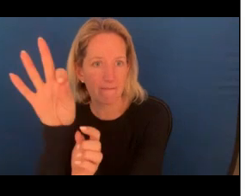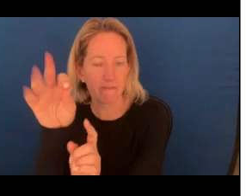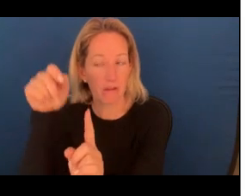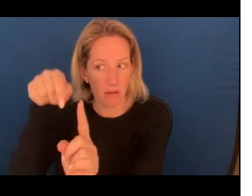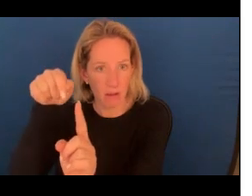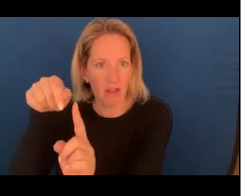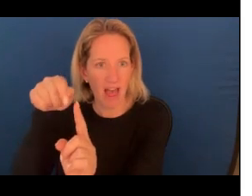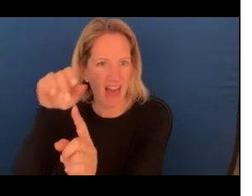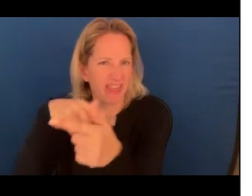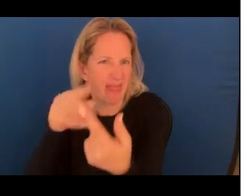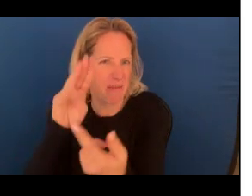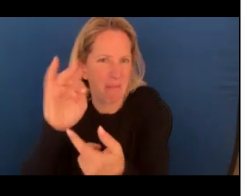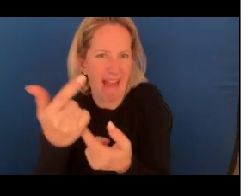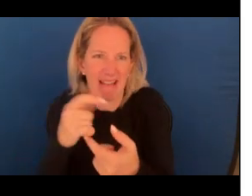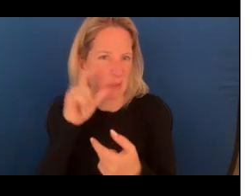data.